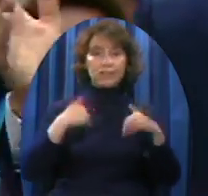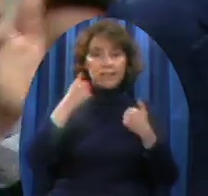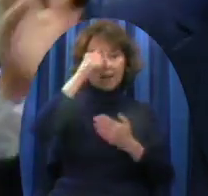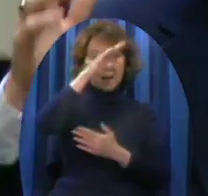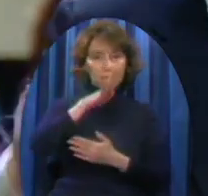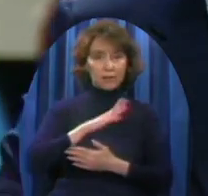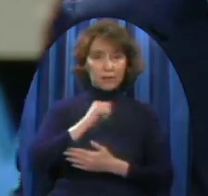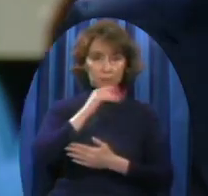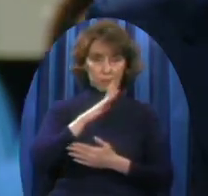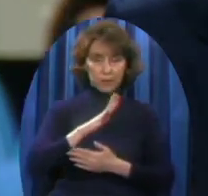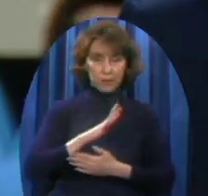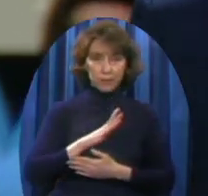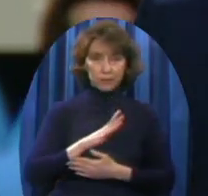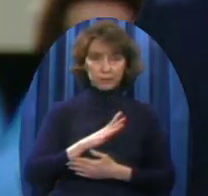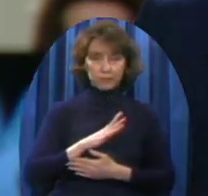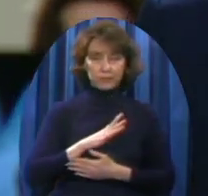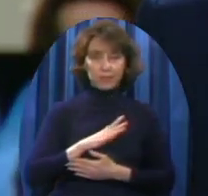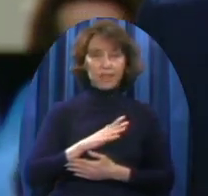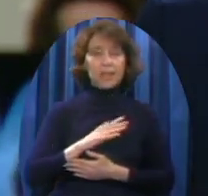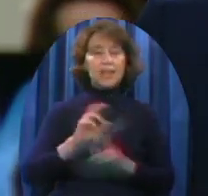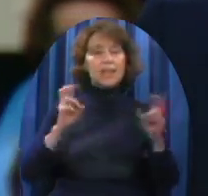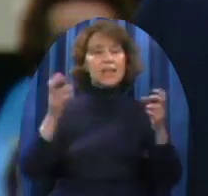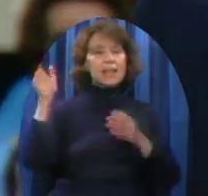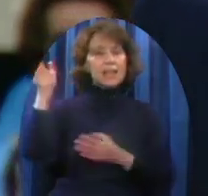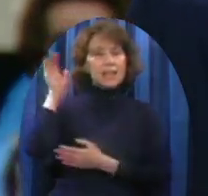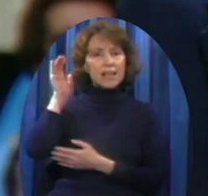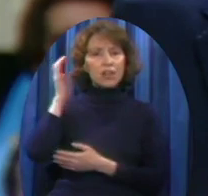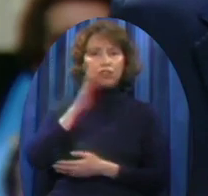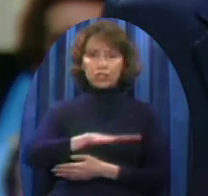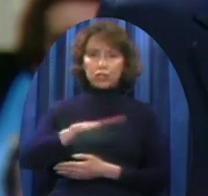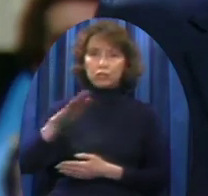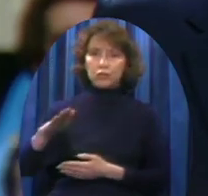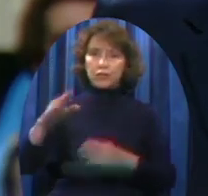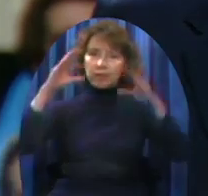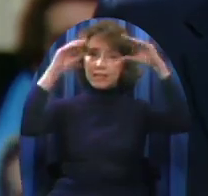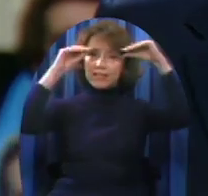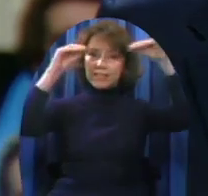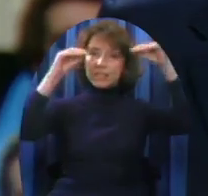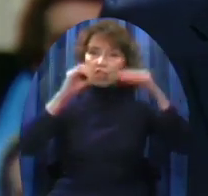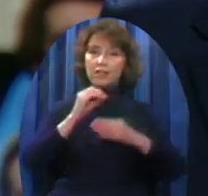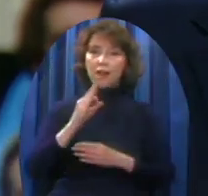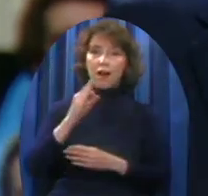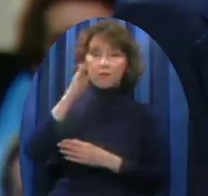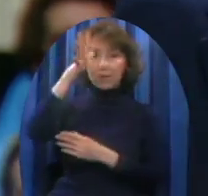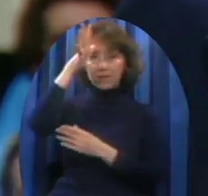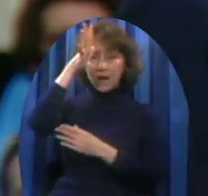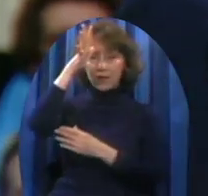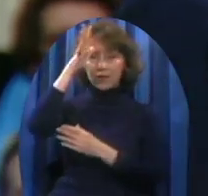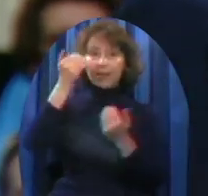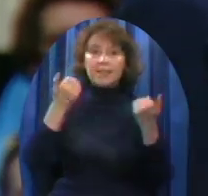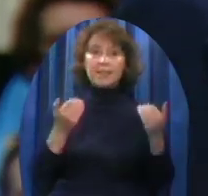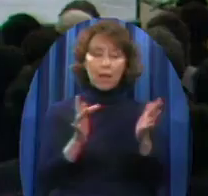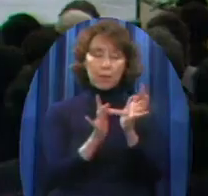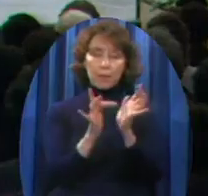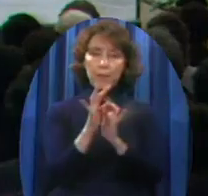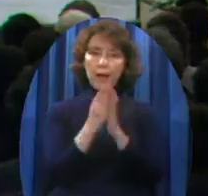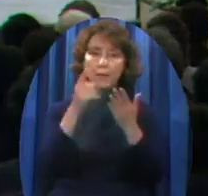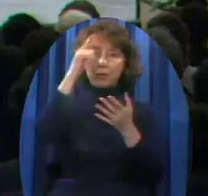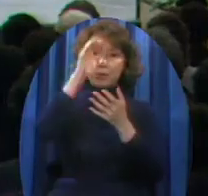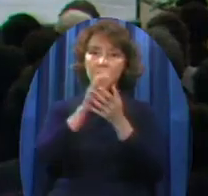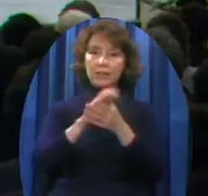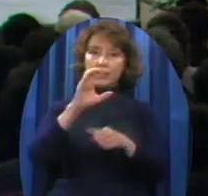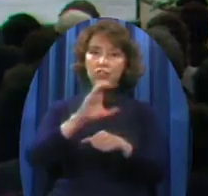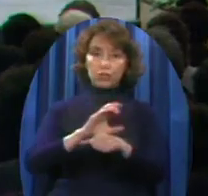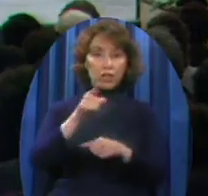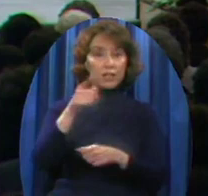ye, children, the instruction of a father. Speaking of those good churches, Bible-believing churches, did you